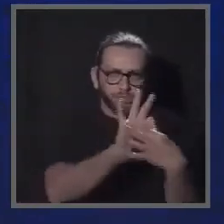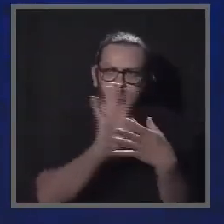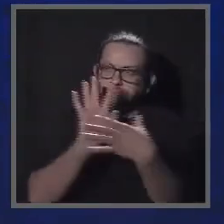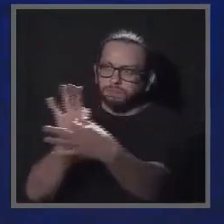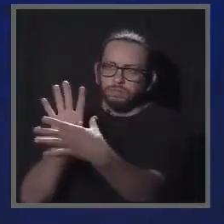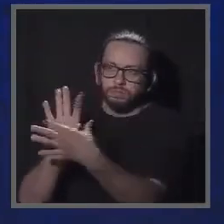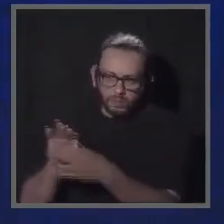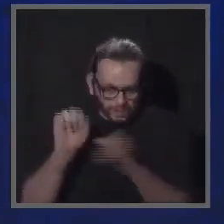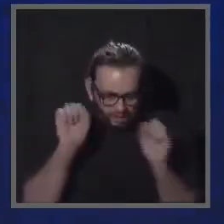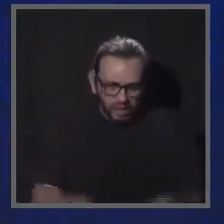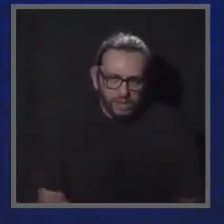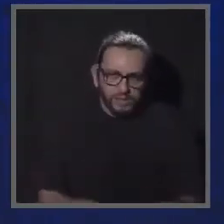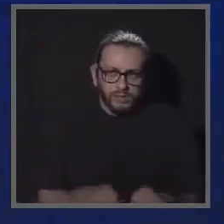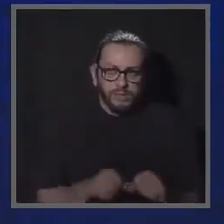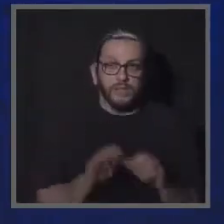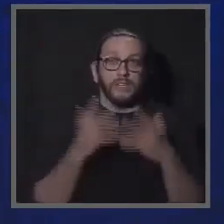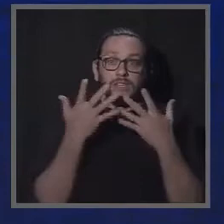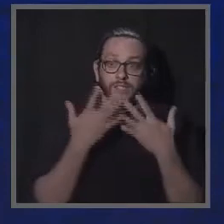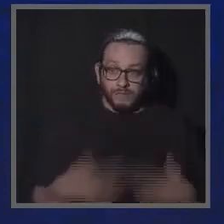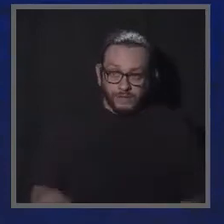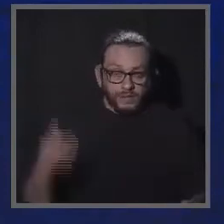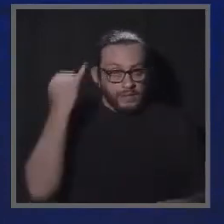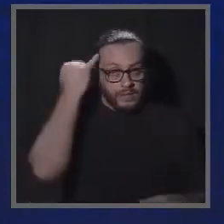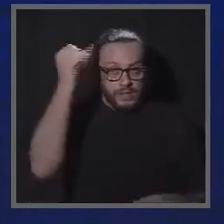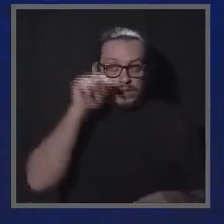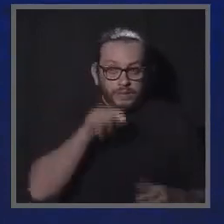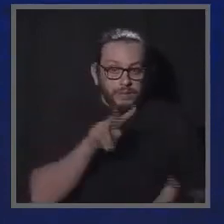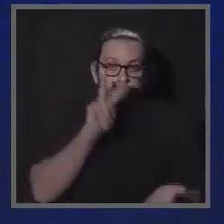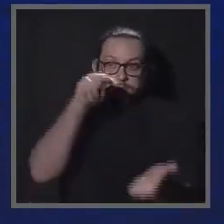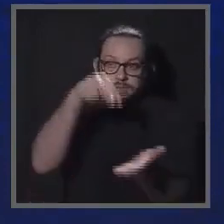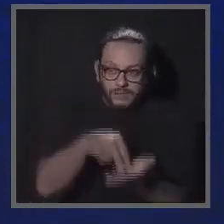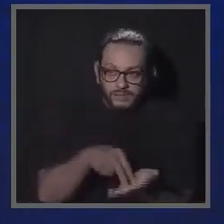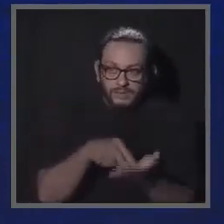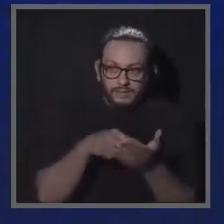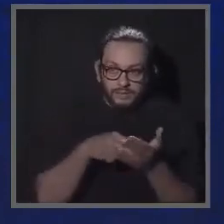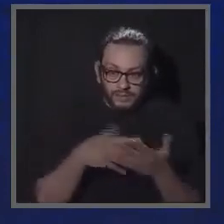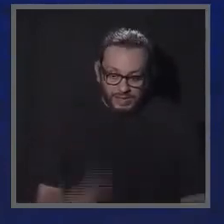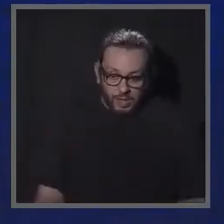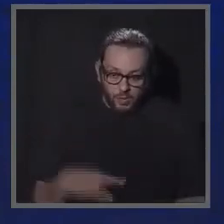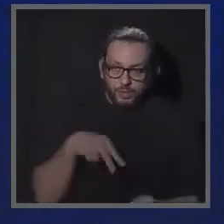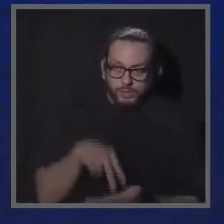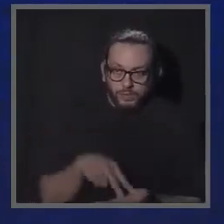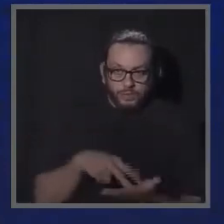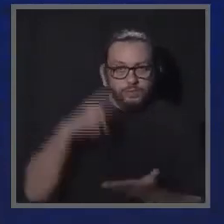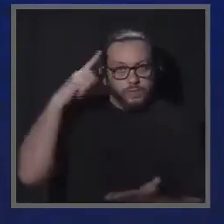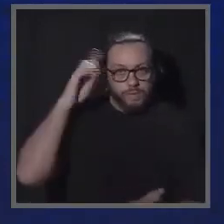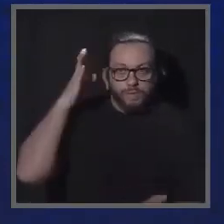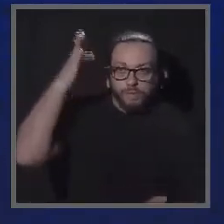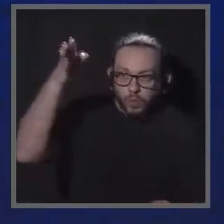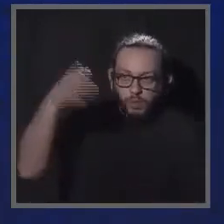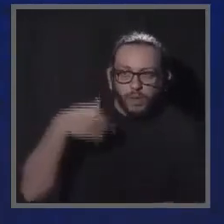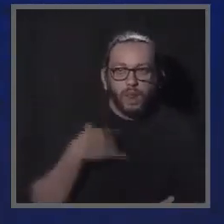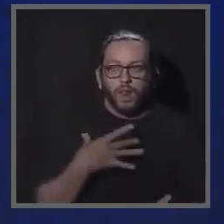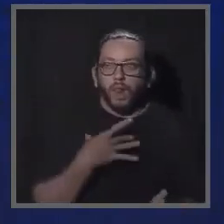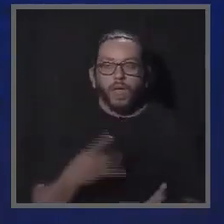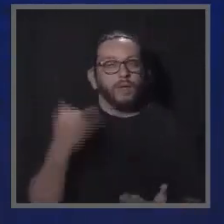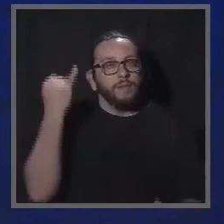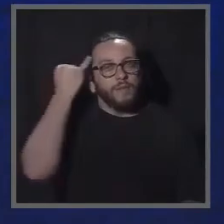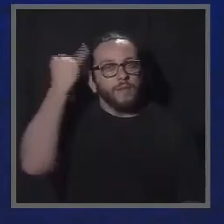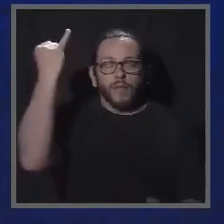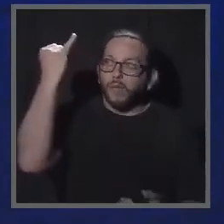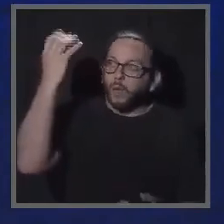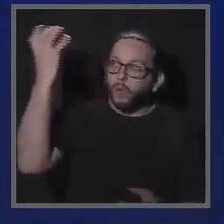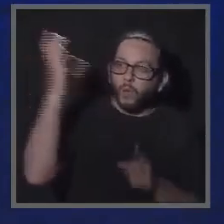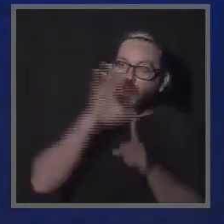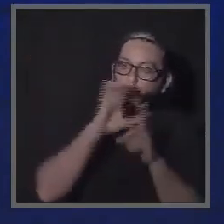participation. And to end with this idea of present and future, I always like to resort to this necessary utopia. This